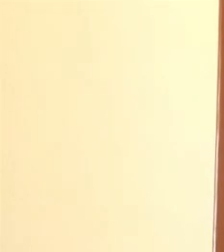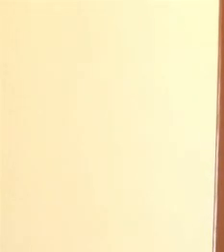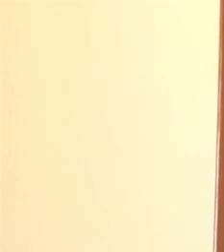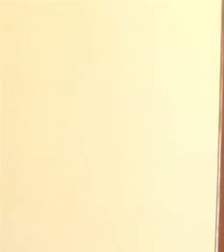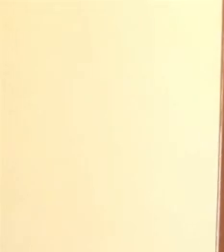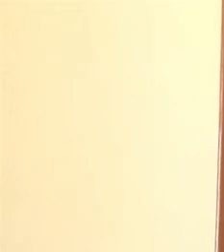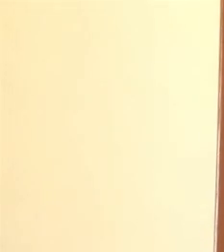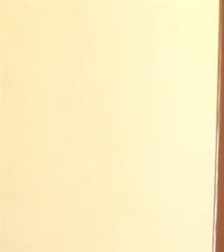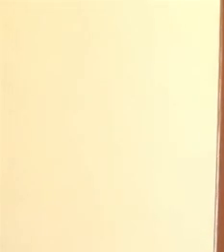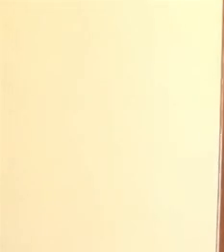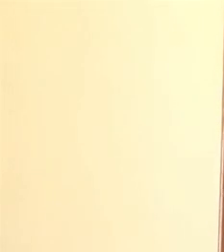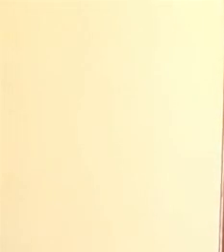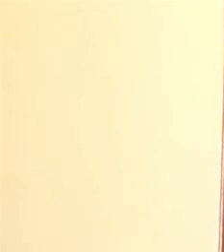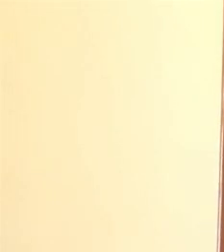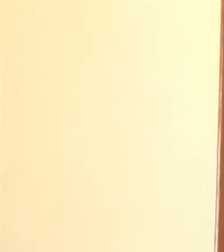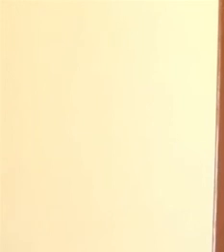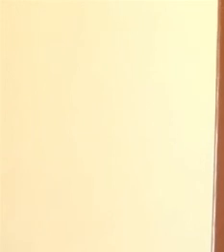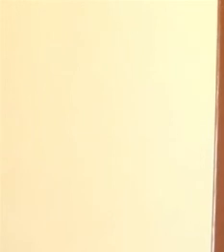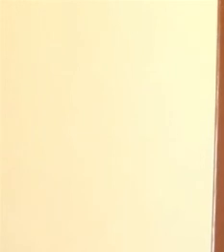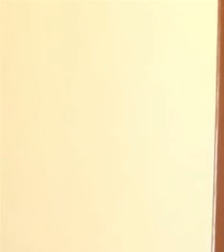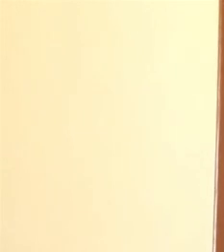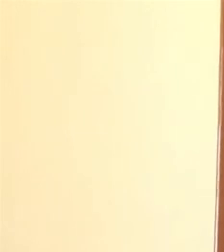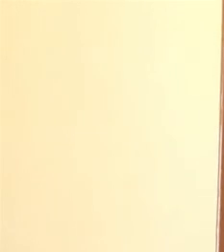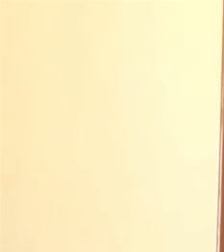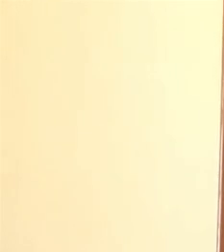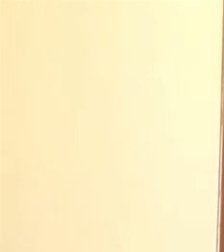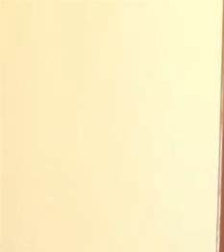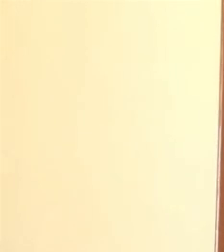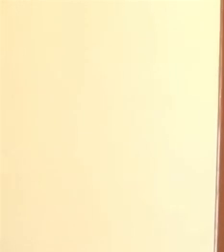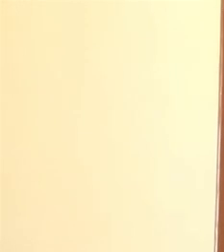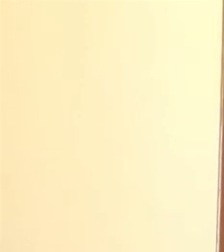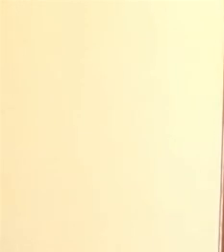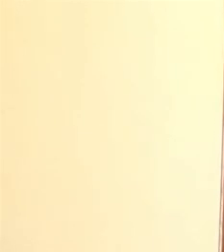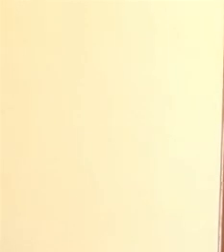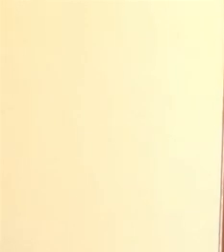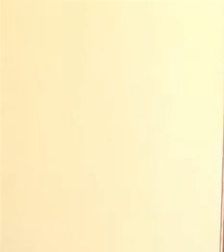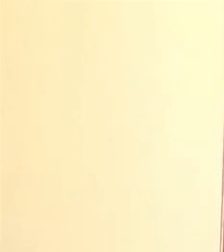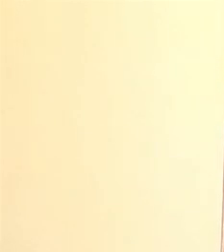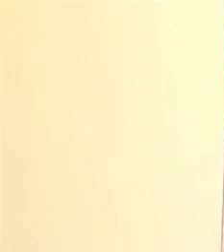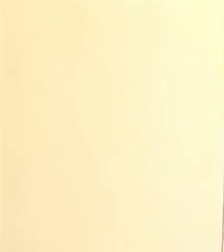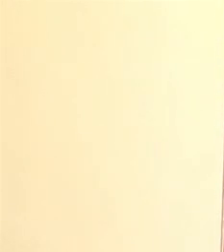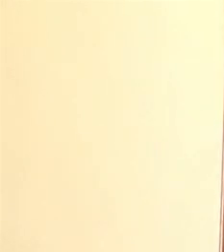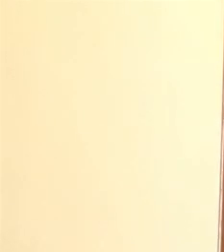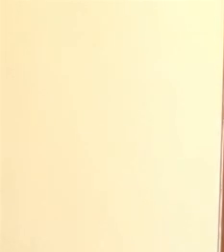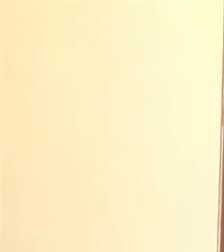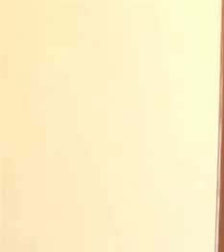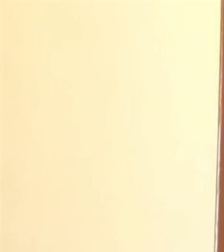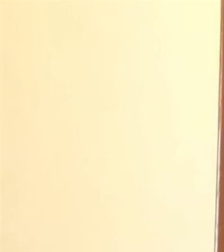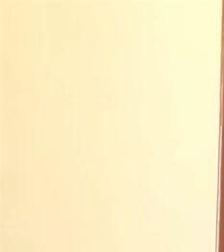Perhaps since we did not make a follow-up to ask the school, how did the parents find the materials? How did the learner find the